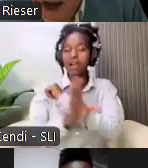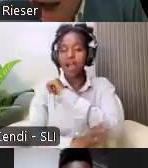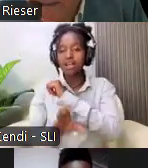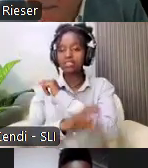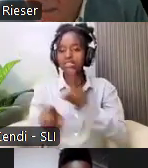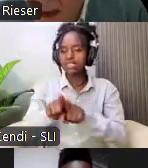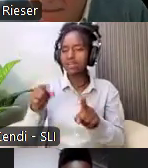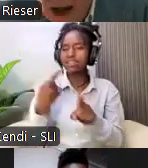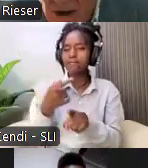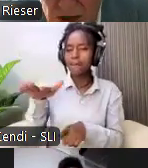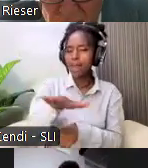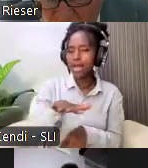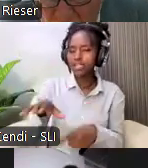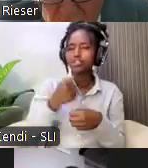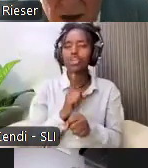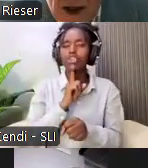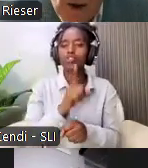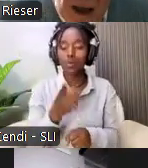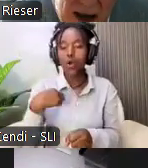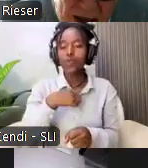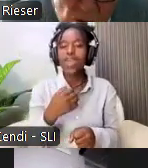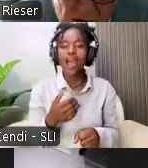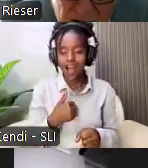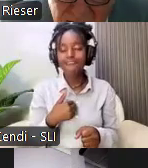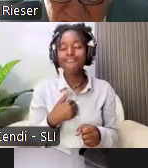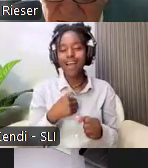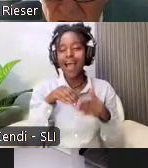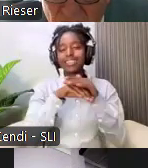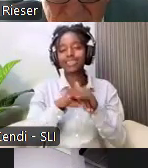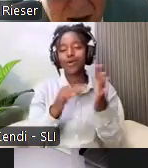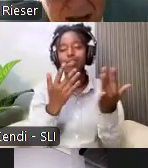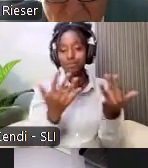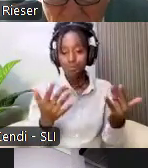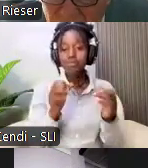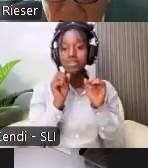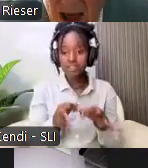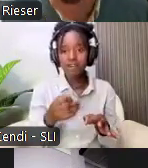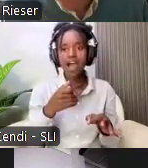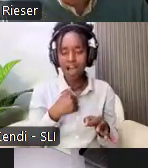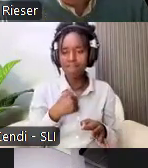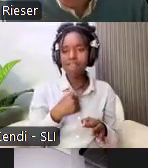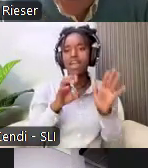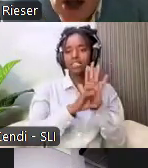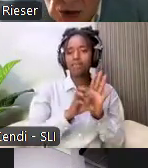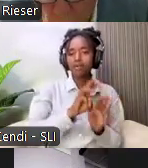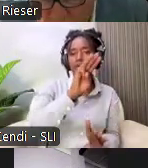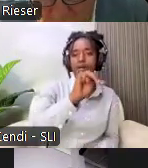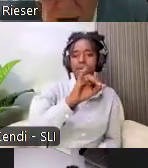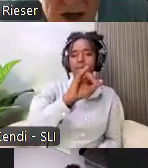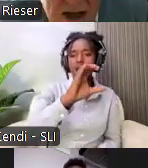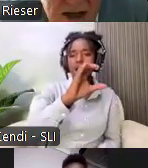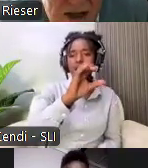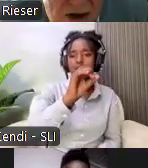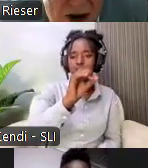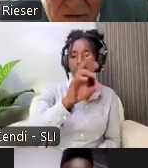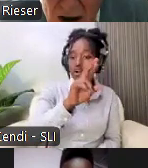having Microsoft Word, we can have alternative software. So an example of that is JAWS,